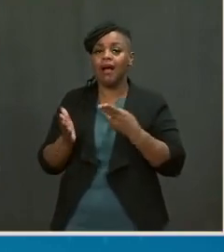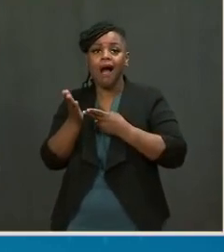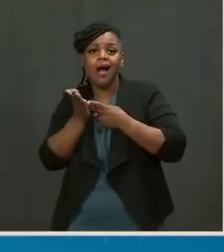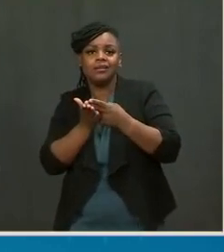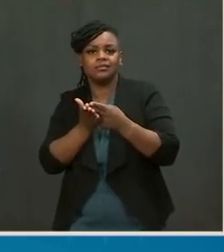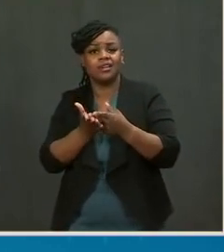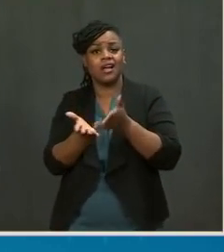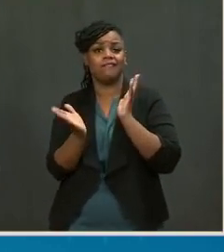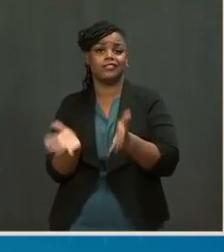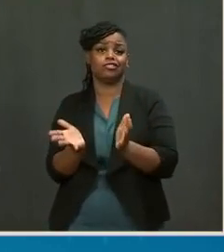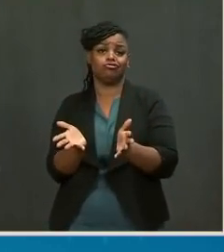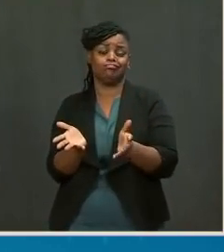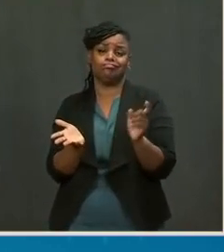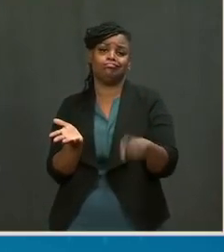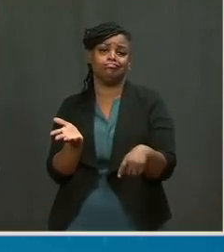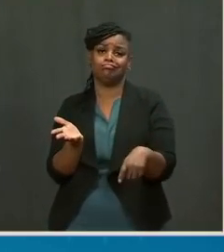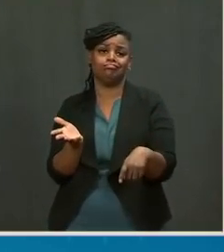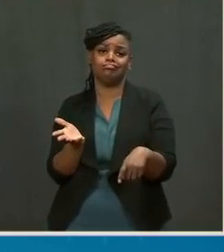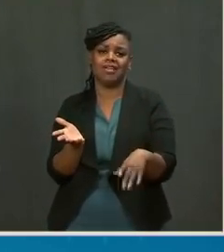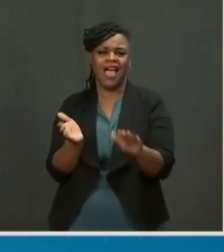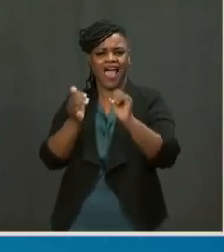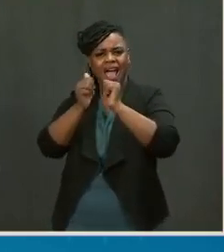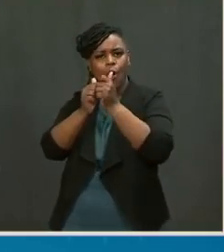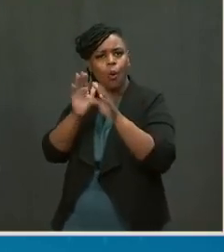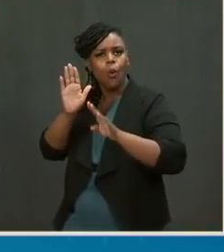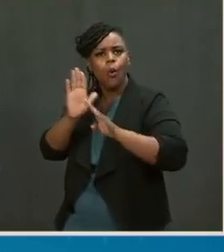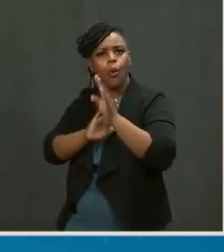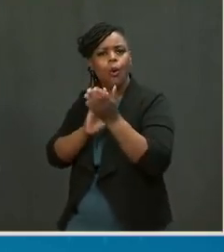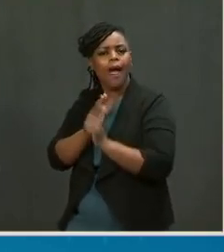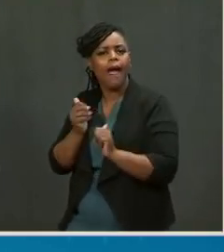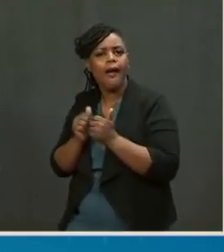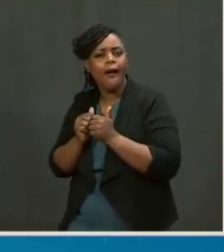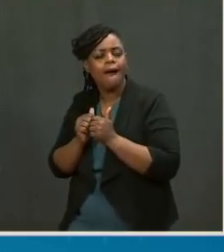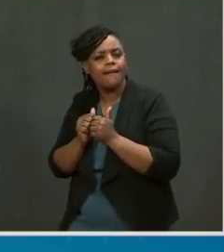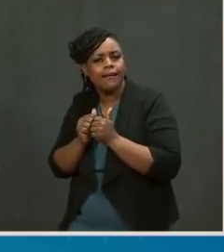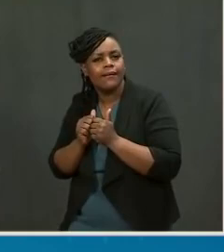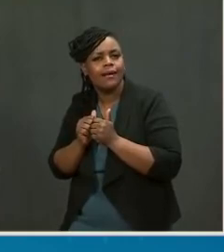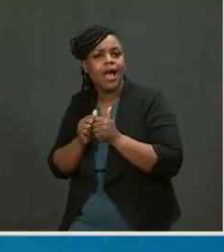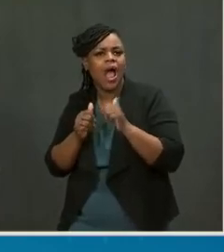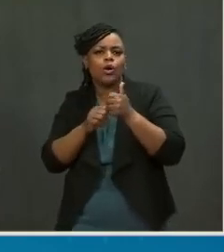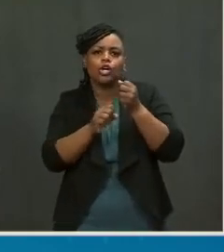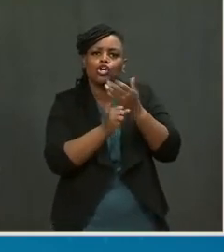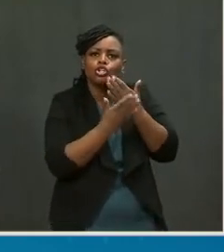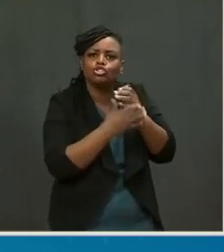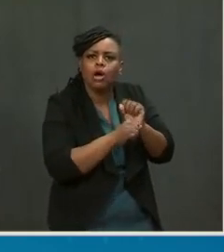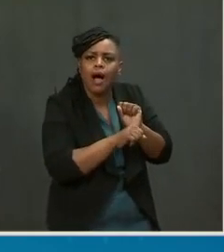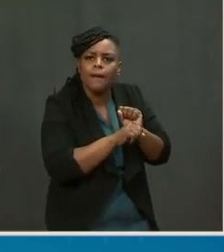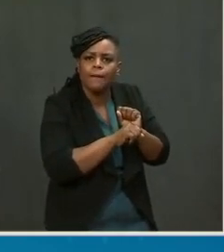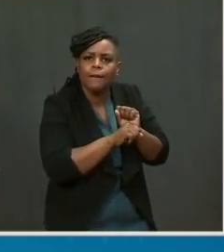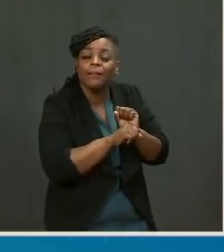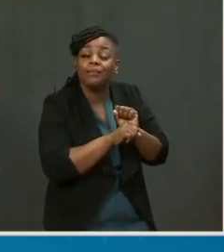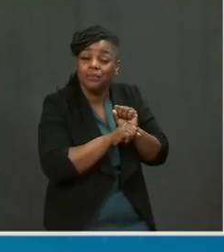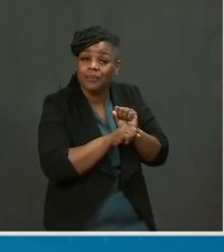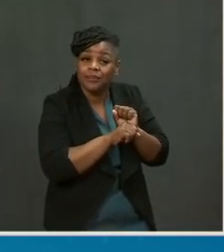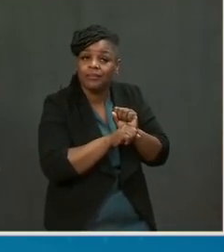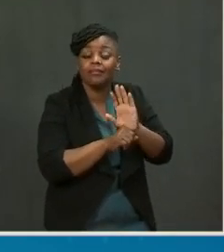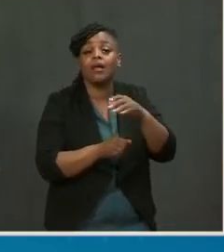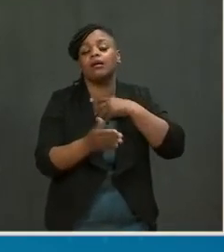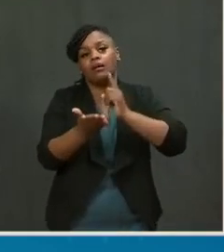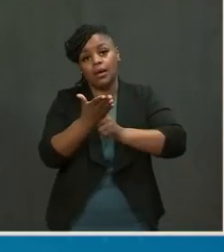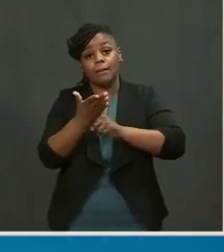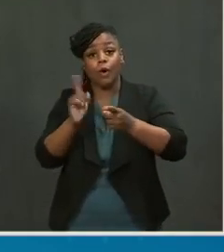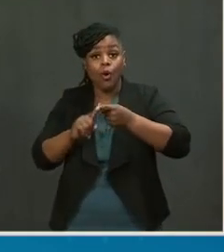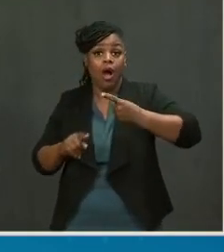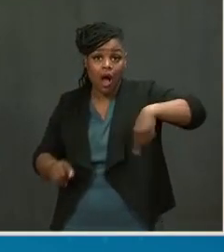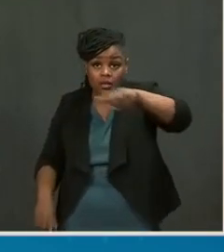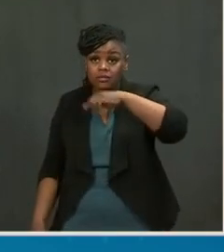about how we develop the skills and what's necessary to get a good job. And by that, I mean this. You know, I think that we have, in some